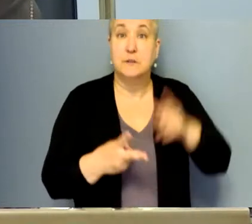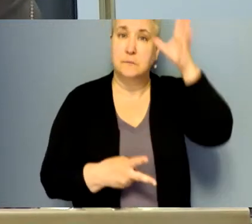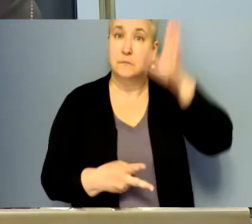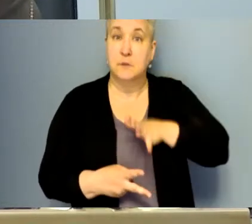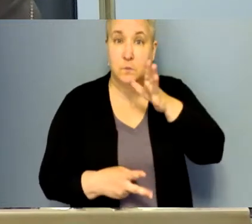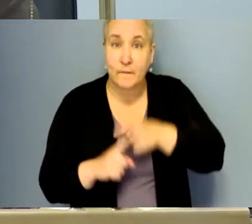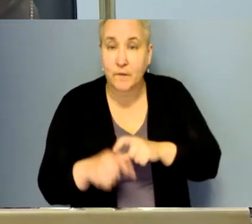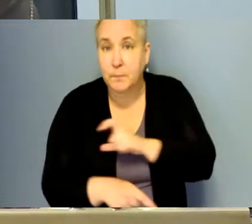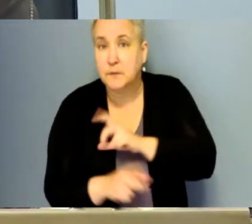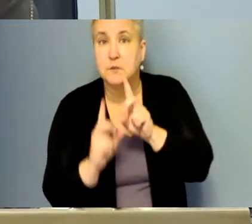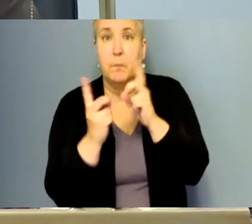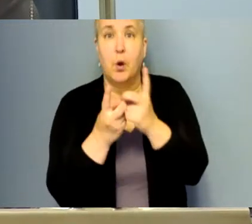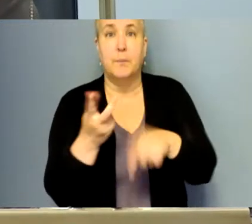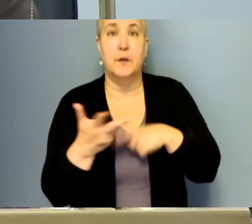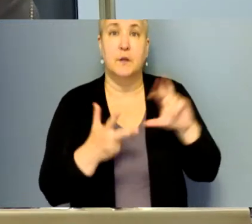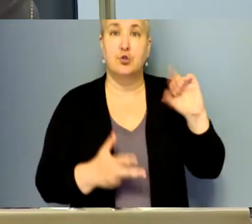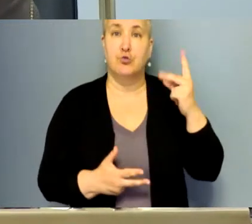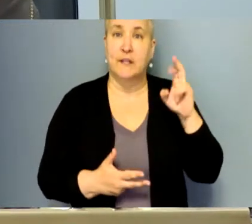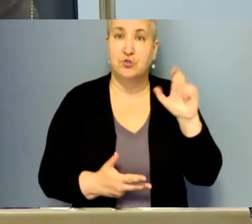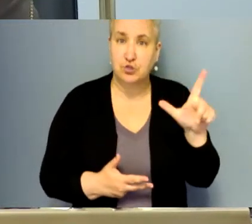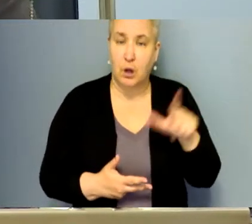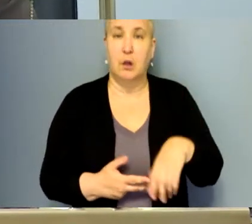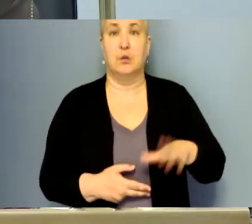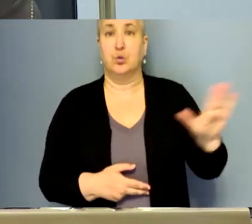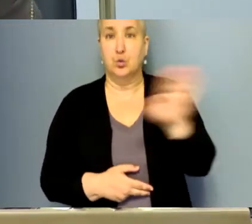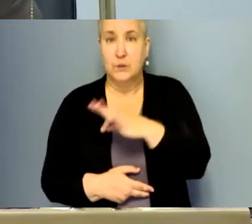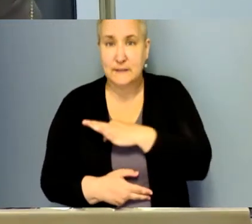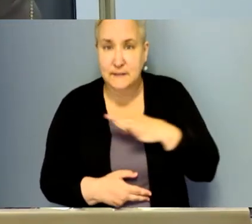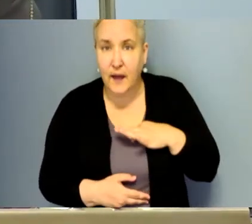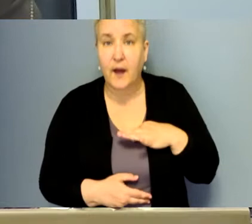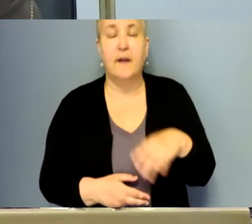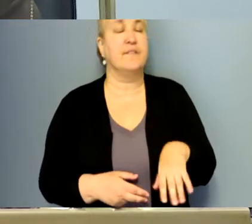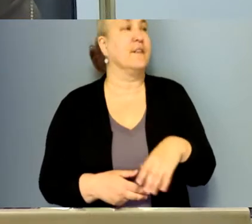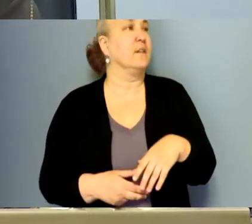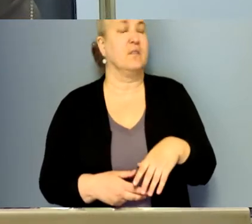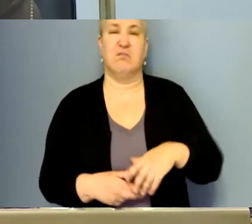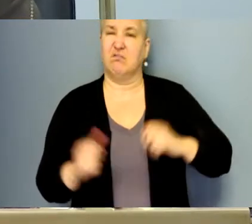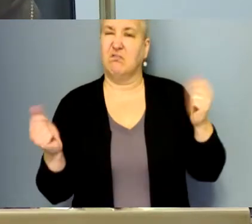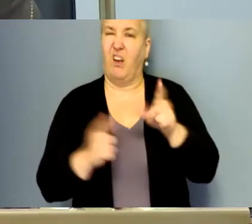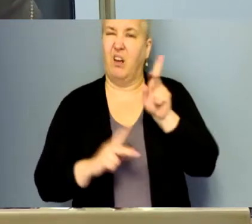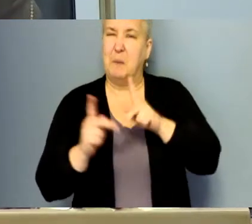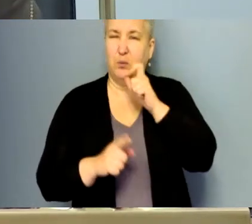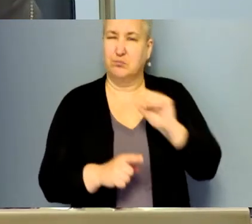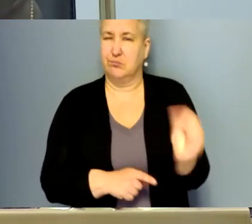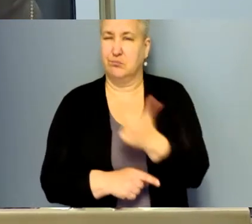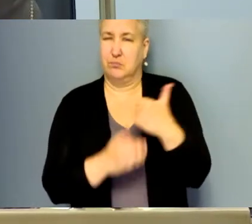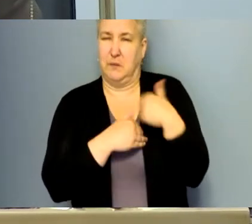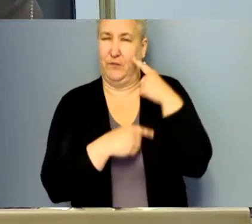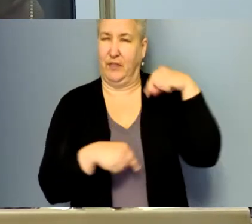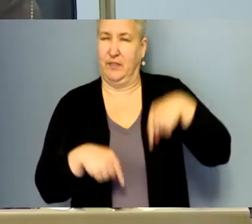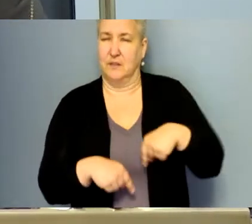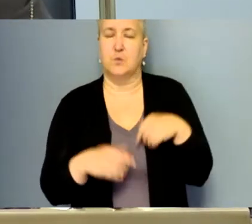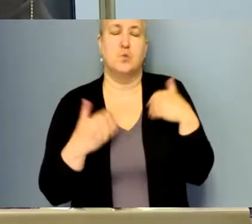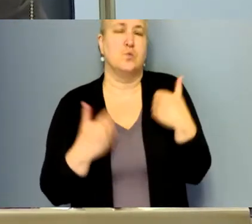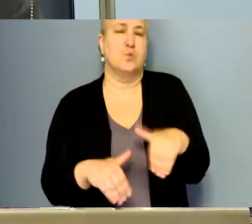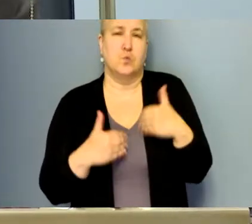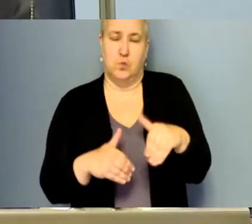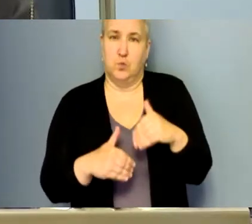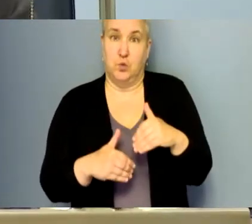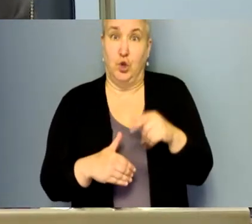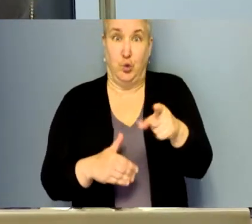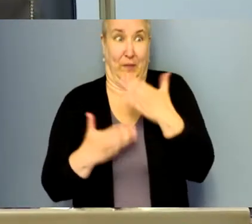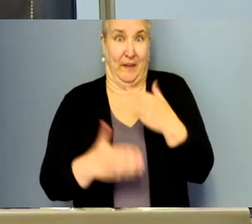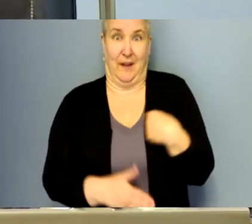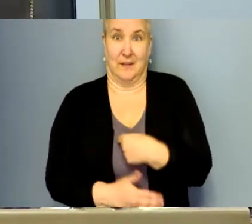police department, and to Rachel, your staff, and everybody that's responsible for this, I want to, you thanking